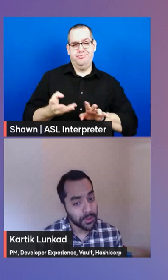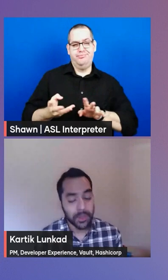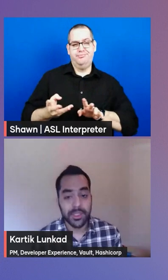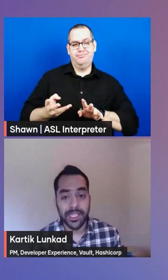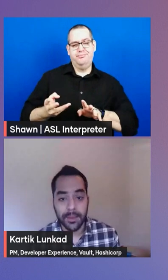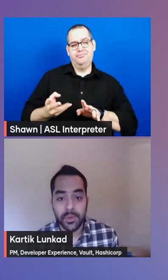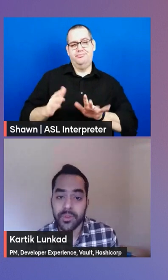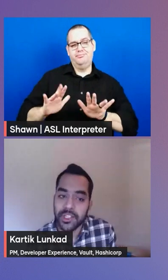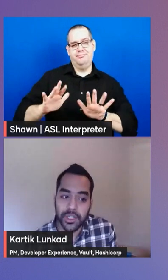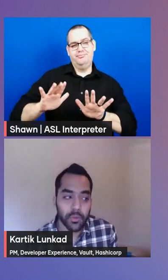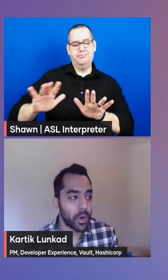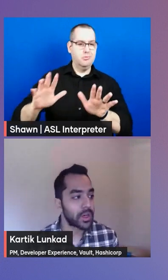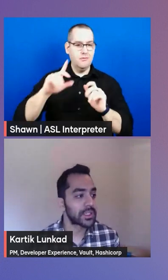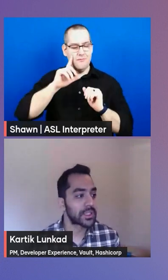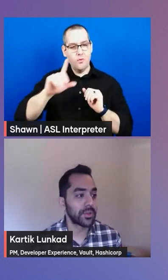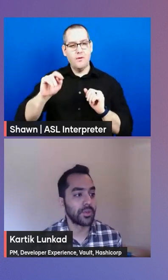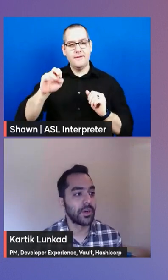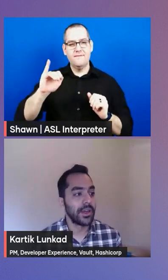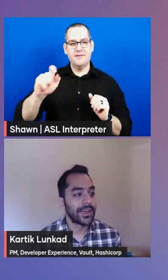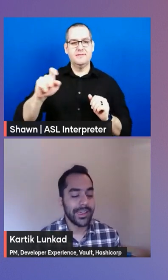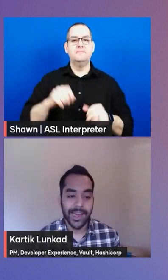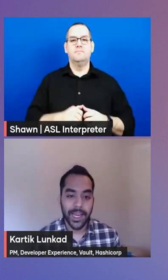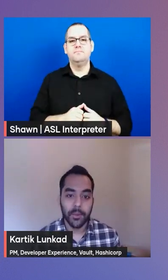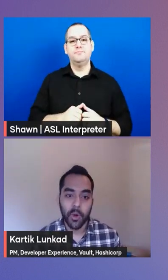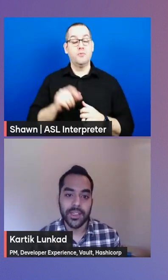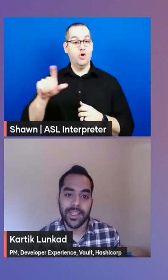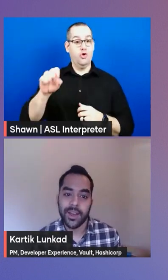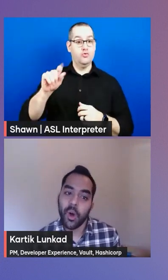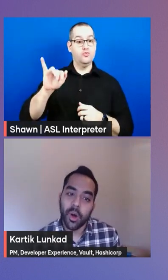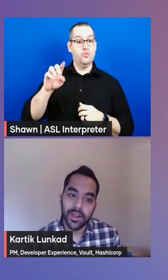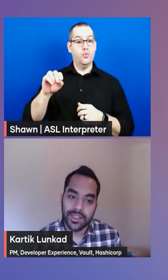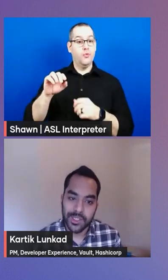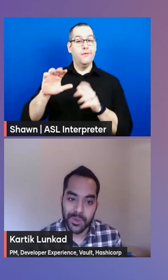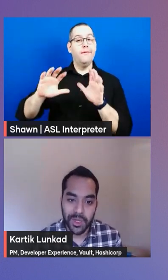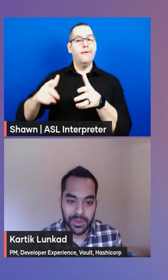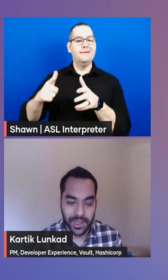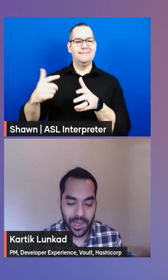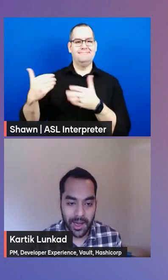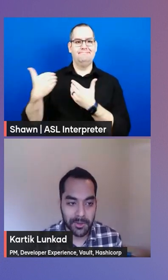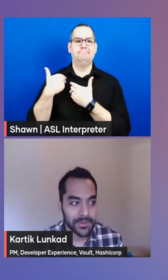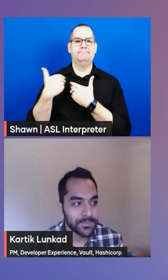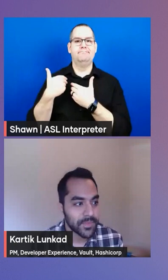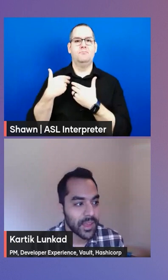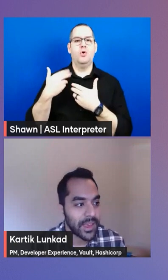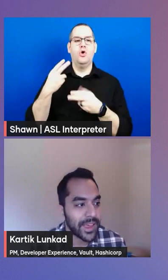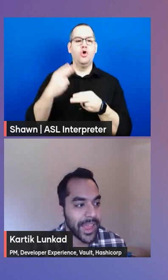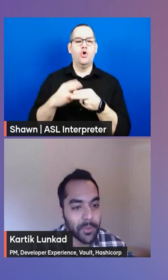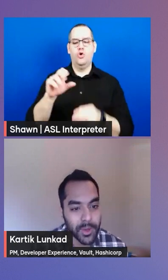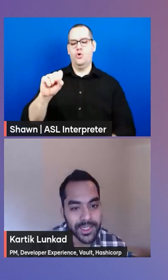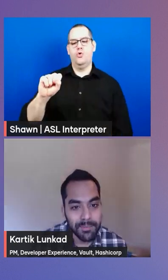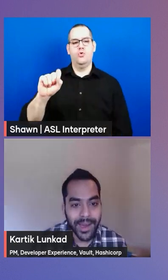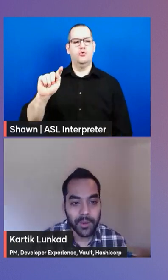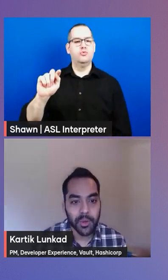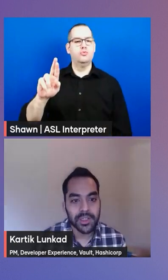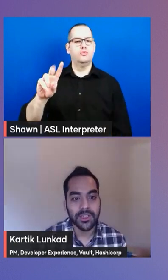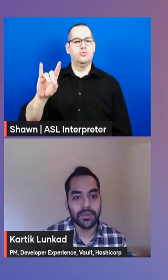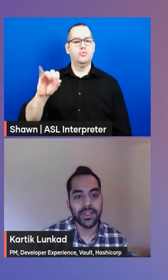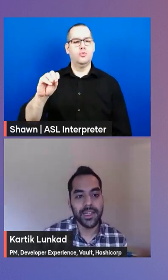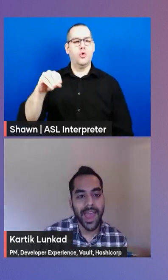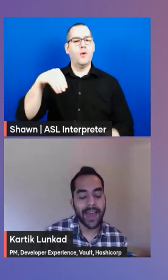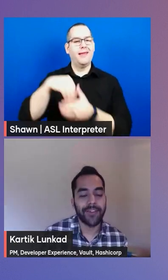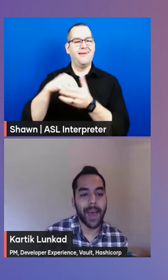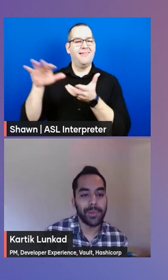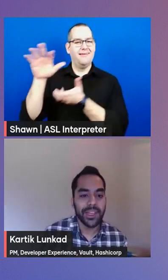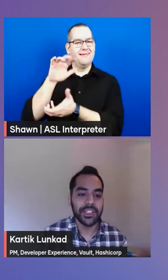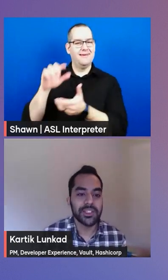the studios team's vision was to create what they called studio in the cloud. And what it meant was to